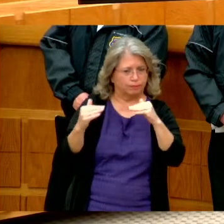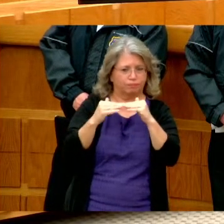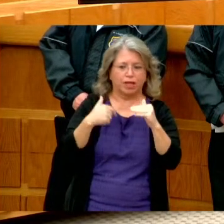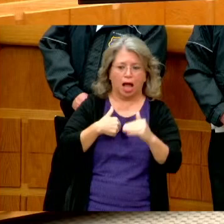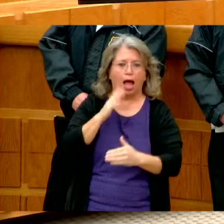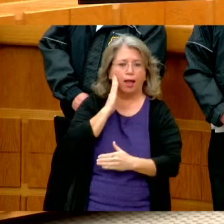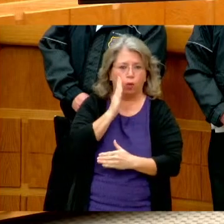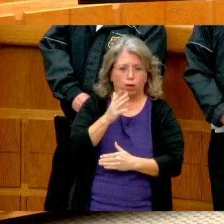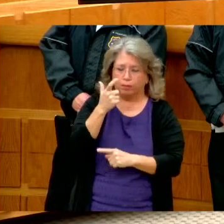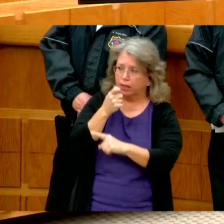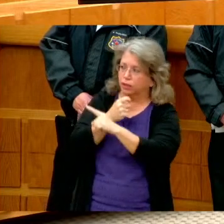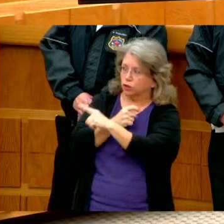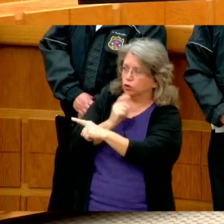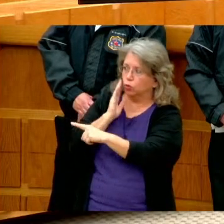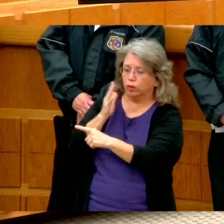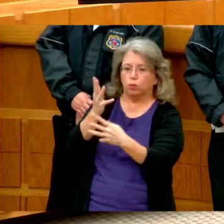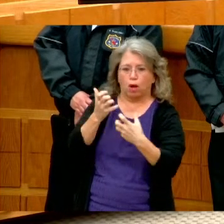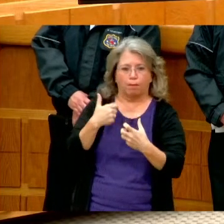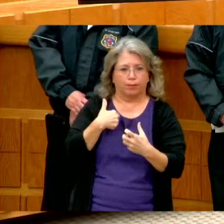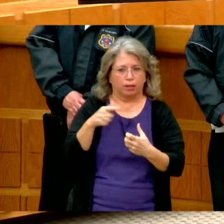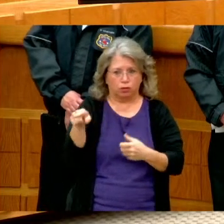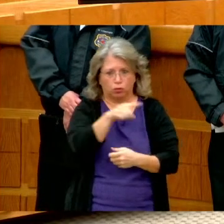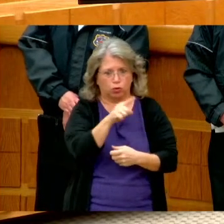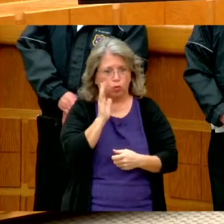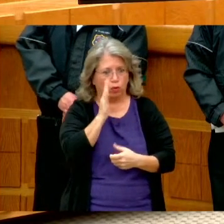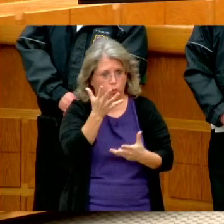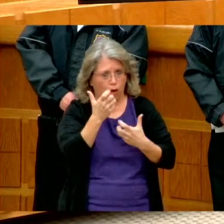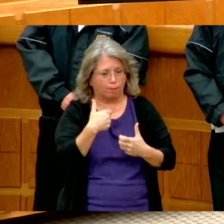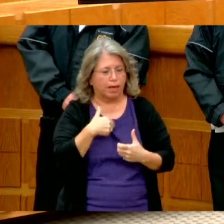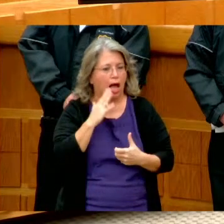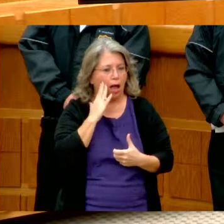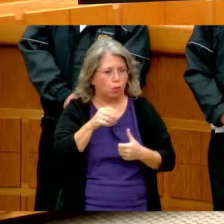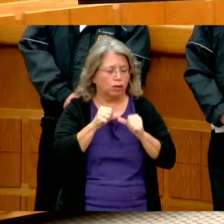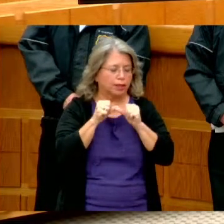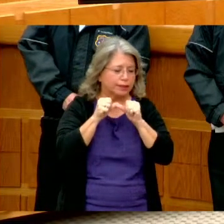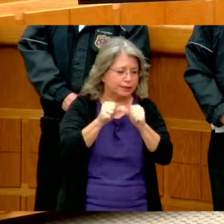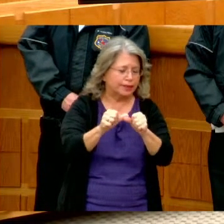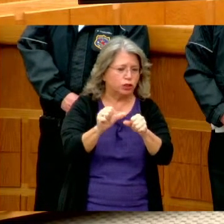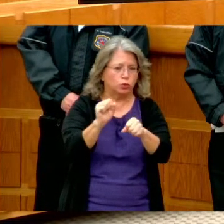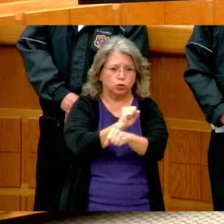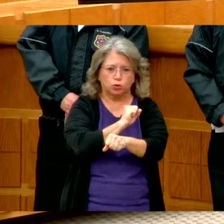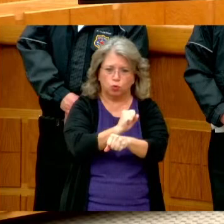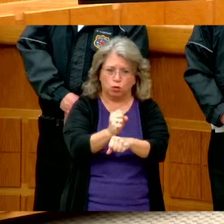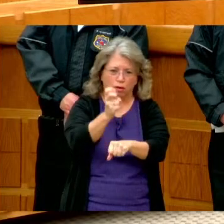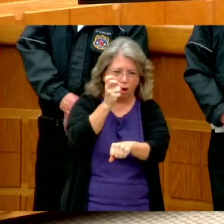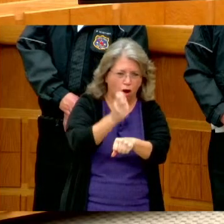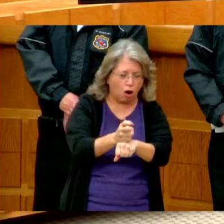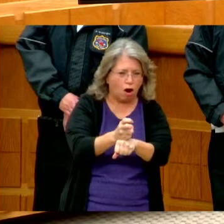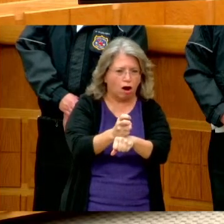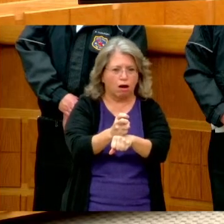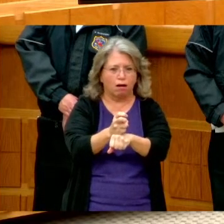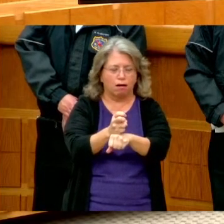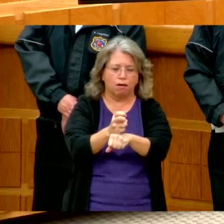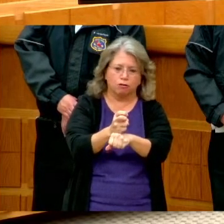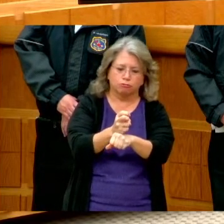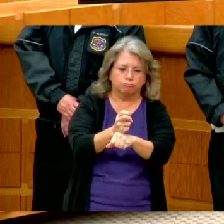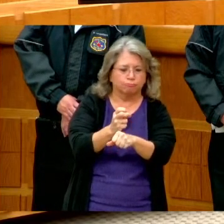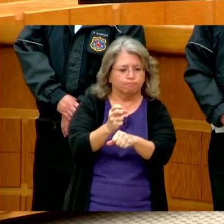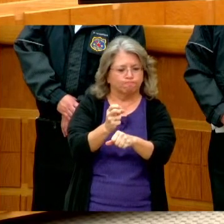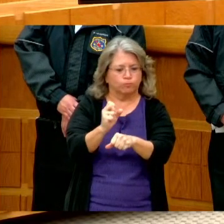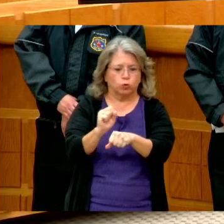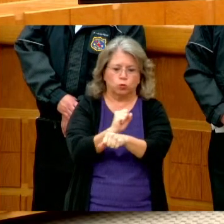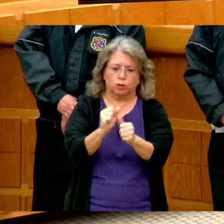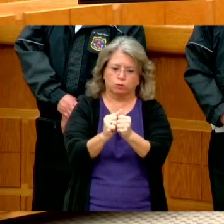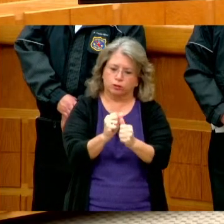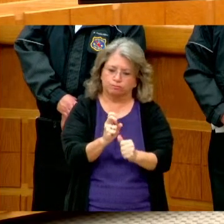I'm going to work just as hard, just as fierce, and just in that same manner of